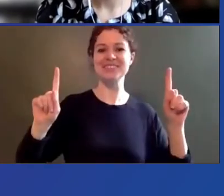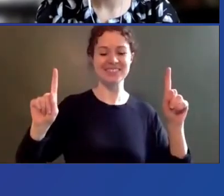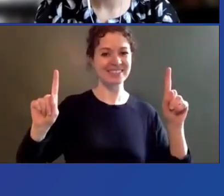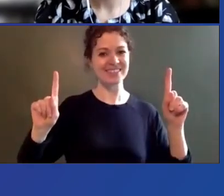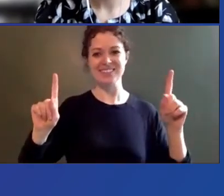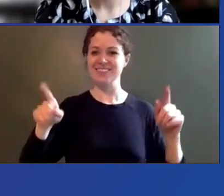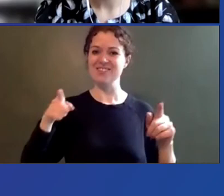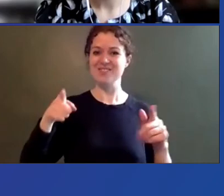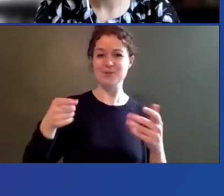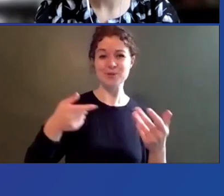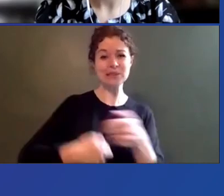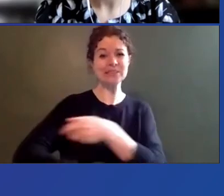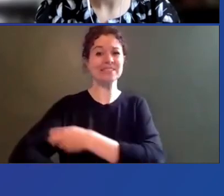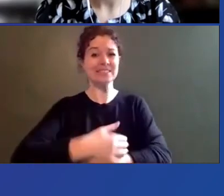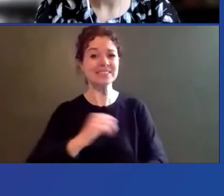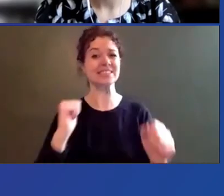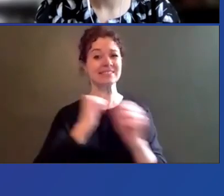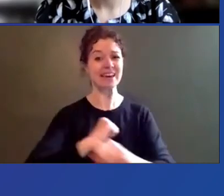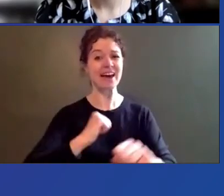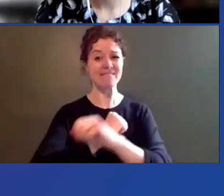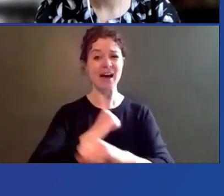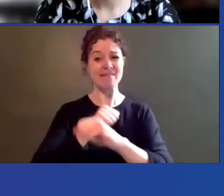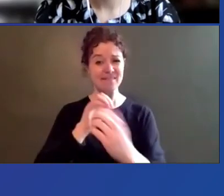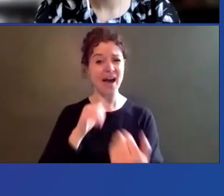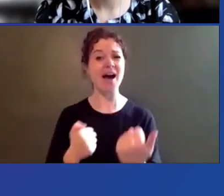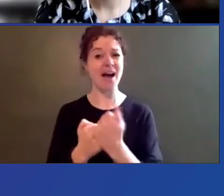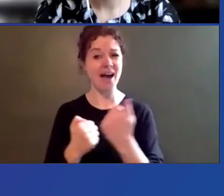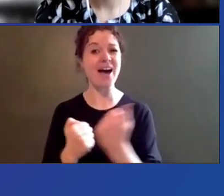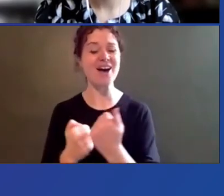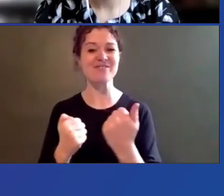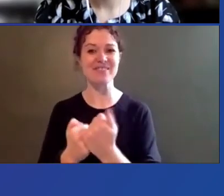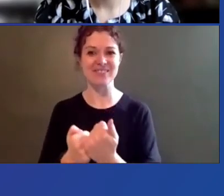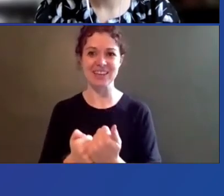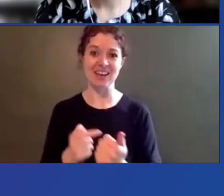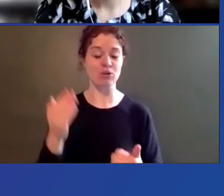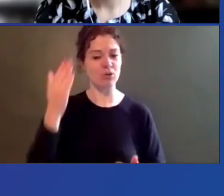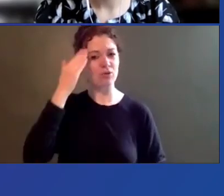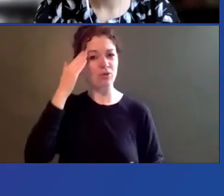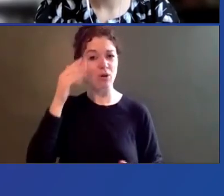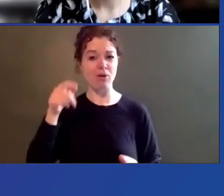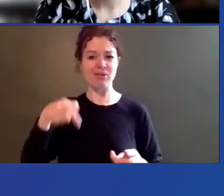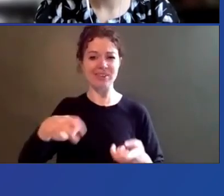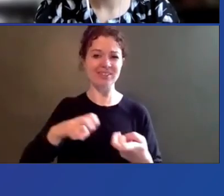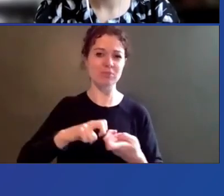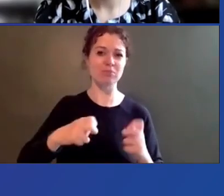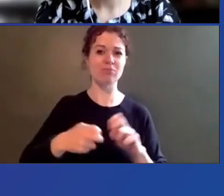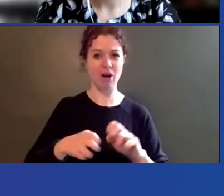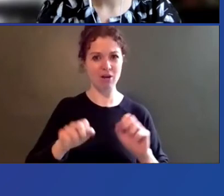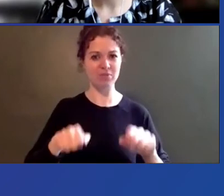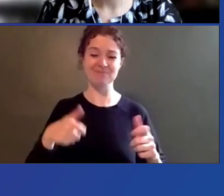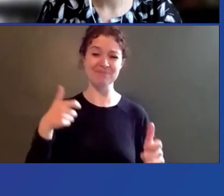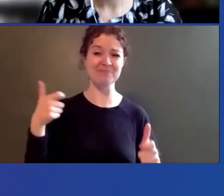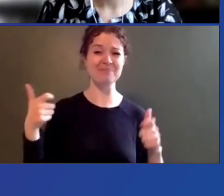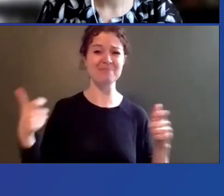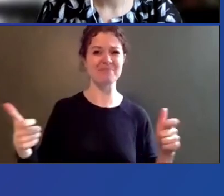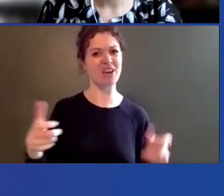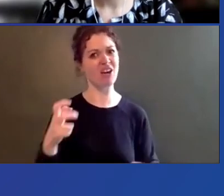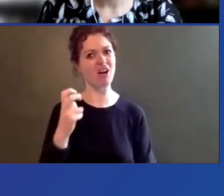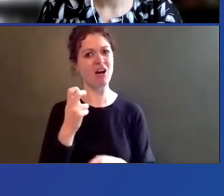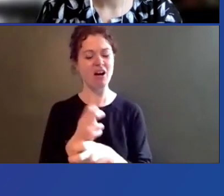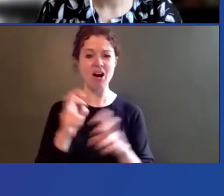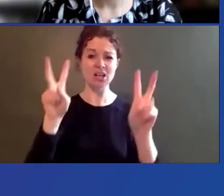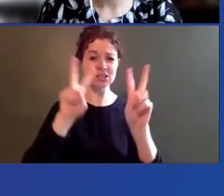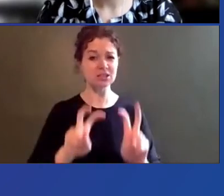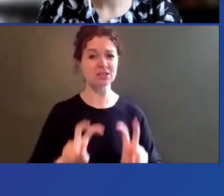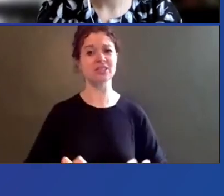advocacy that because we know the problems are so huge and can be overwhelming. I